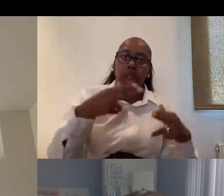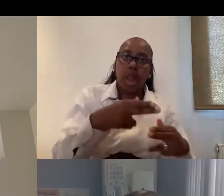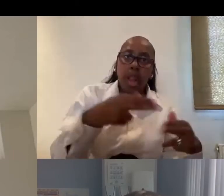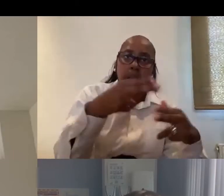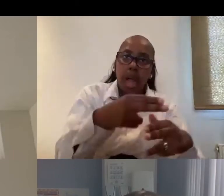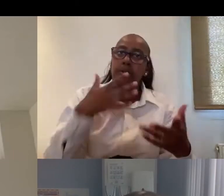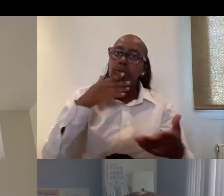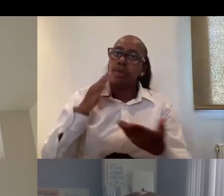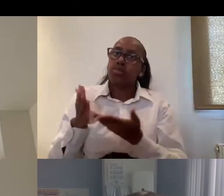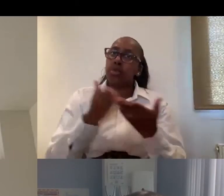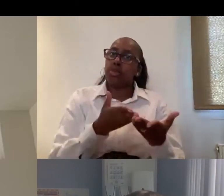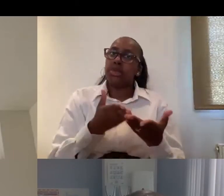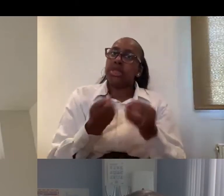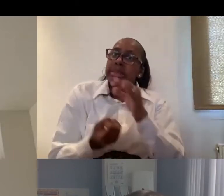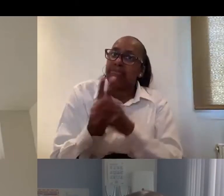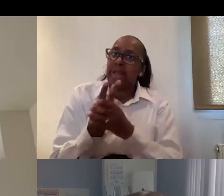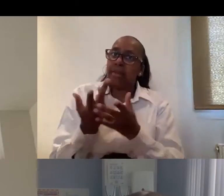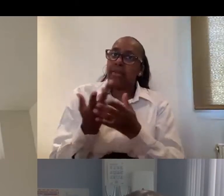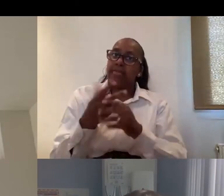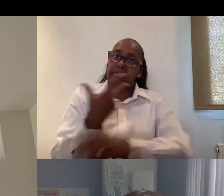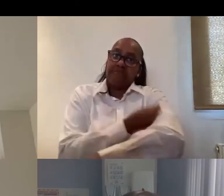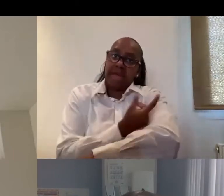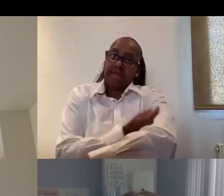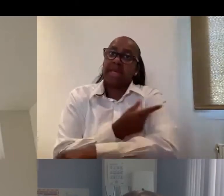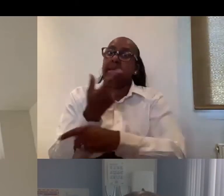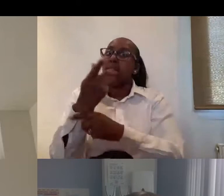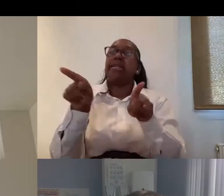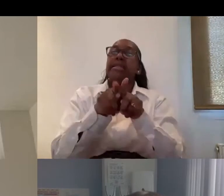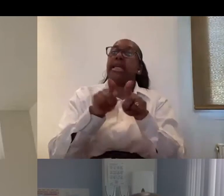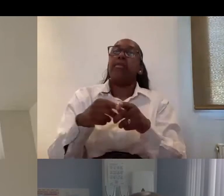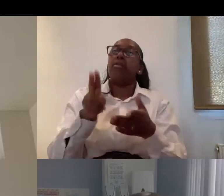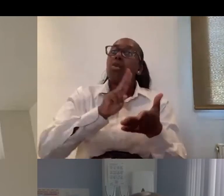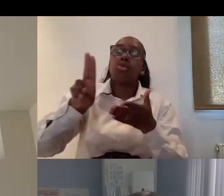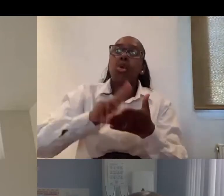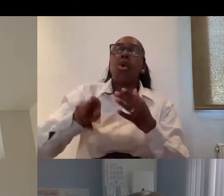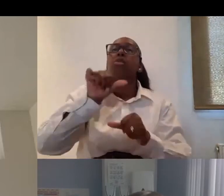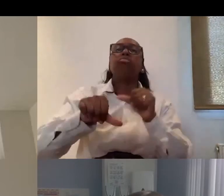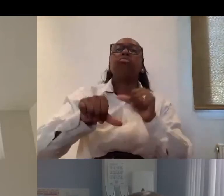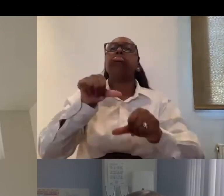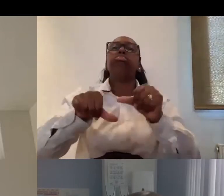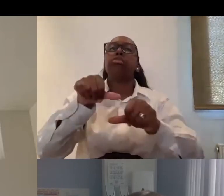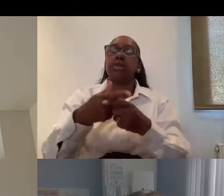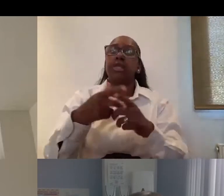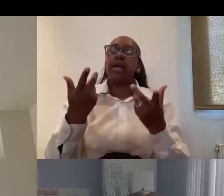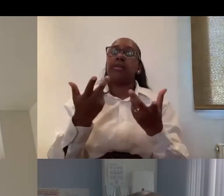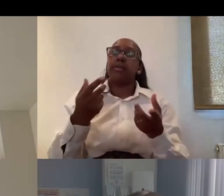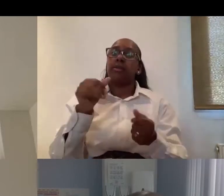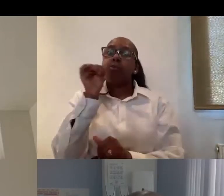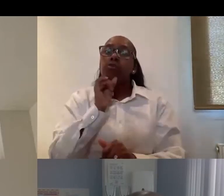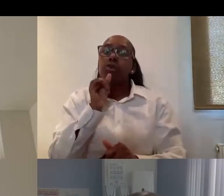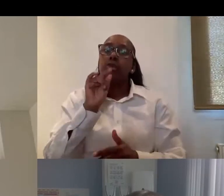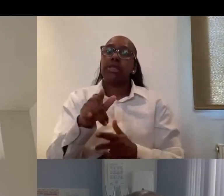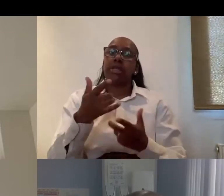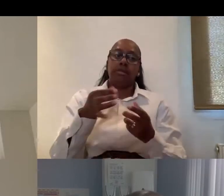in producing the vaccine, and none of the normal steps that go into making and producing and using